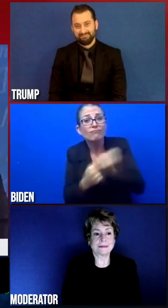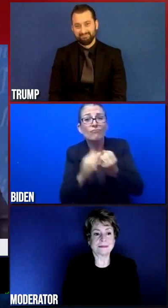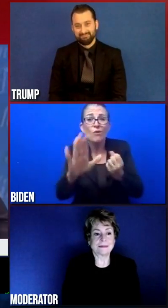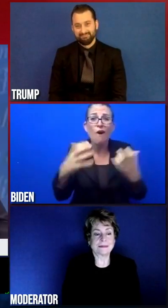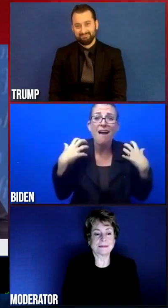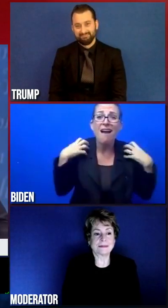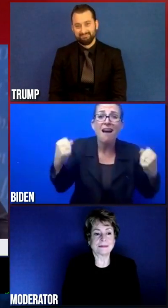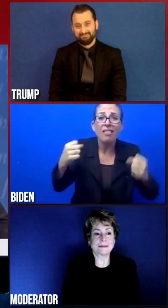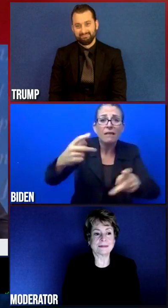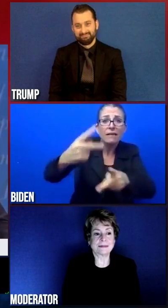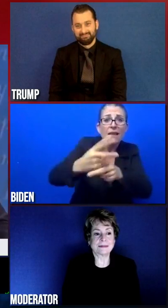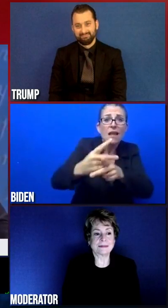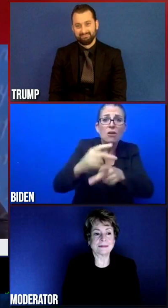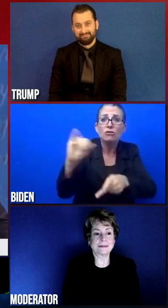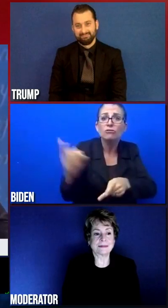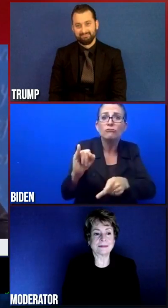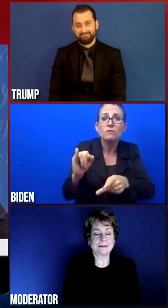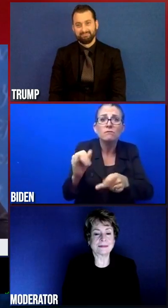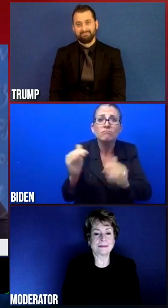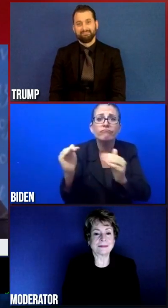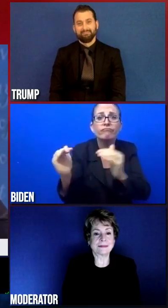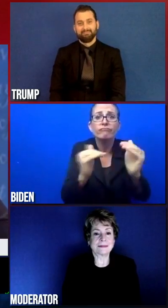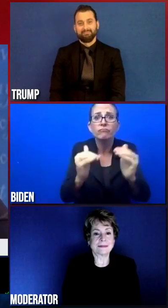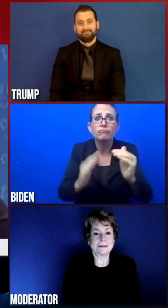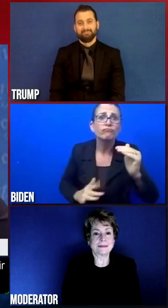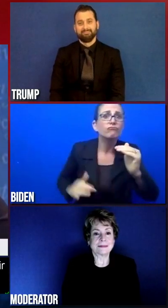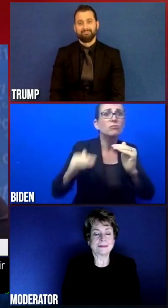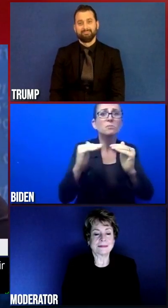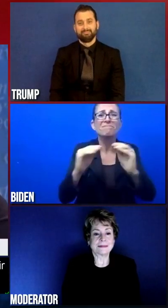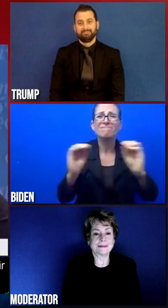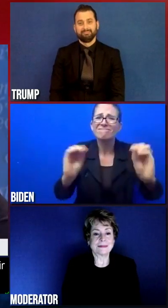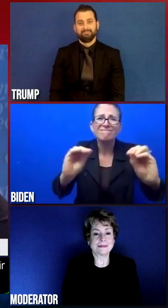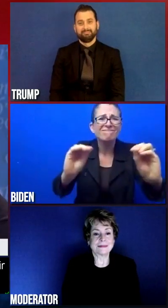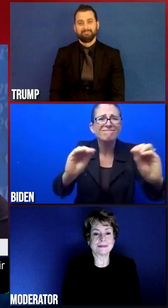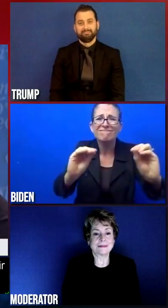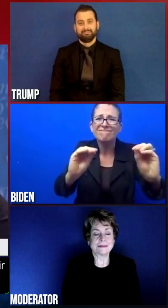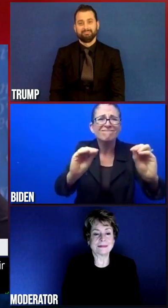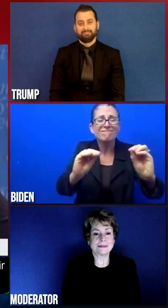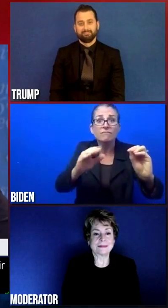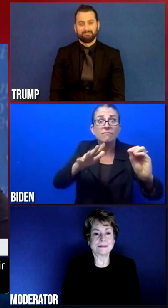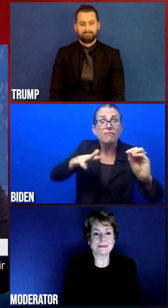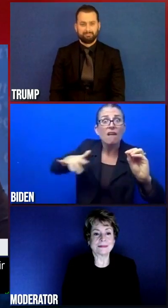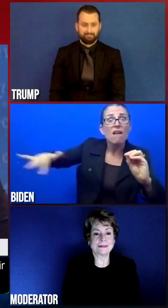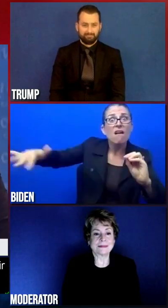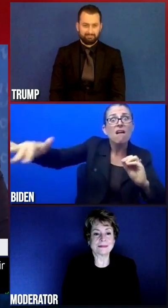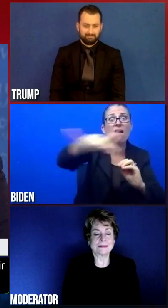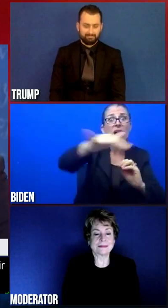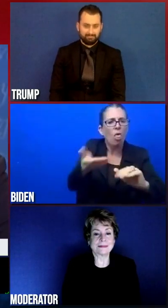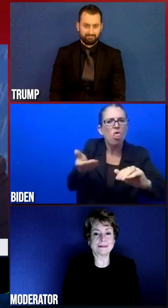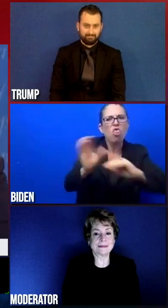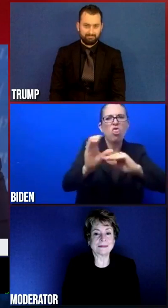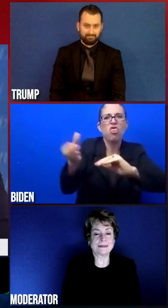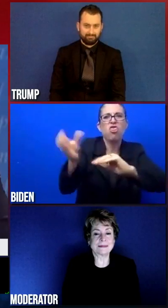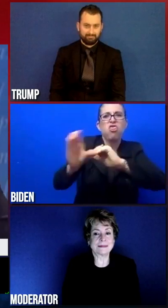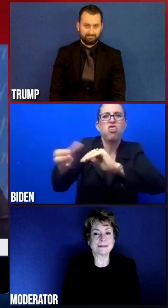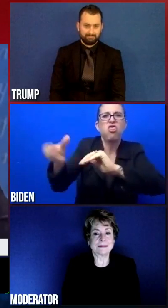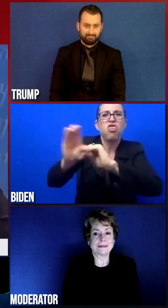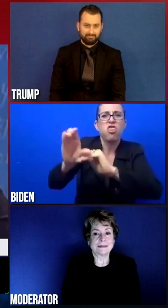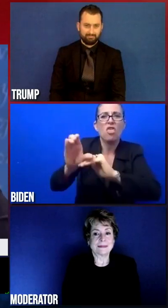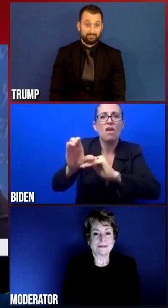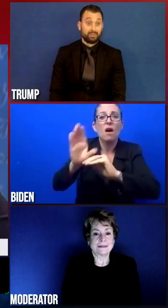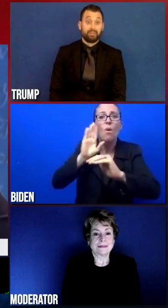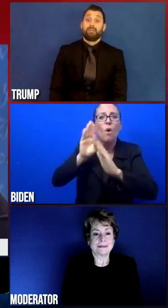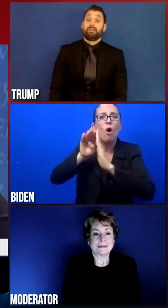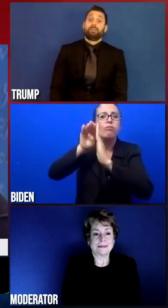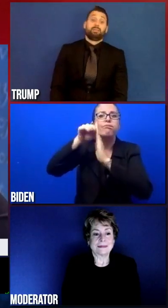million people their health care that they had from their employers because of his recession. Number one. Number two, yeah. there are 20 million